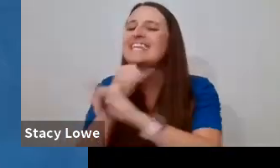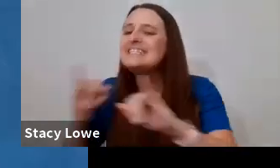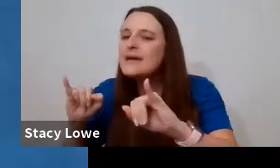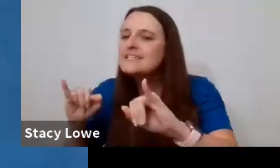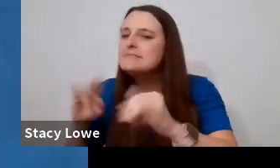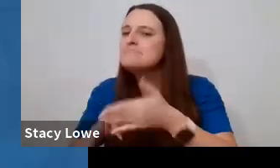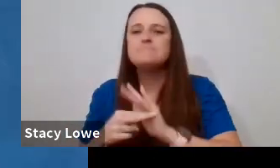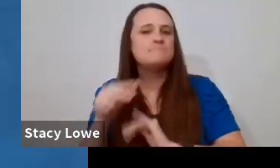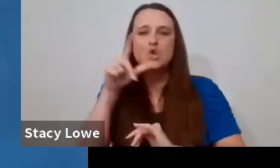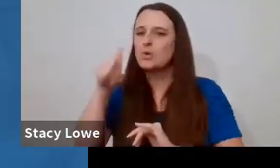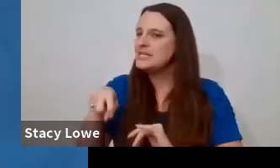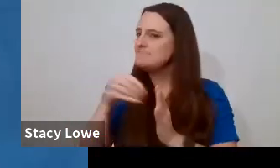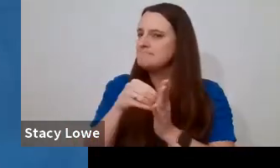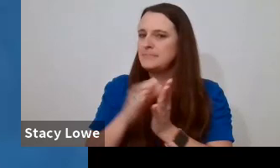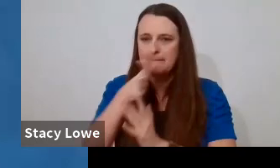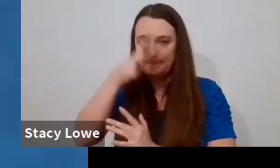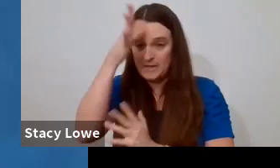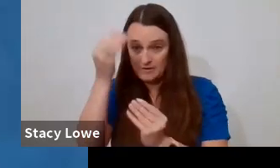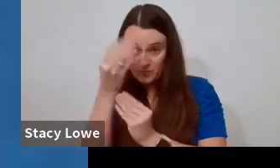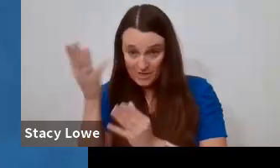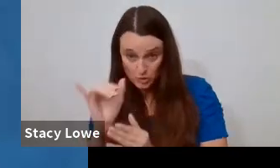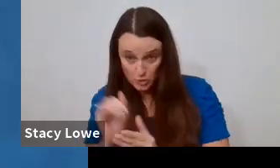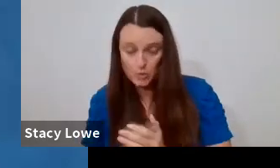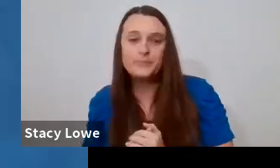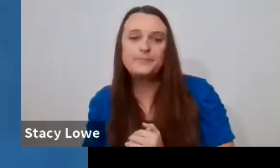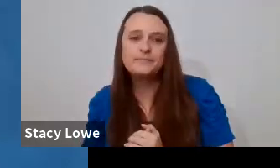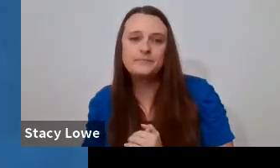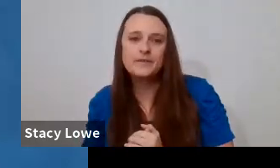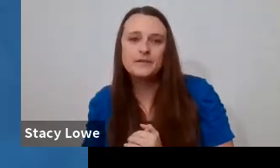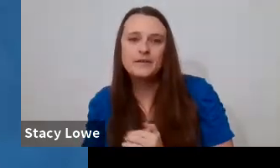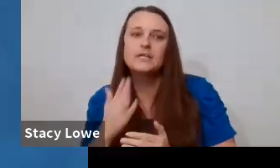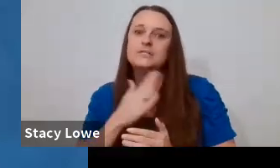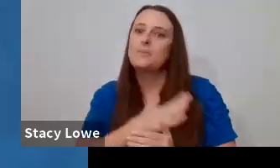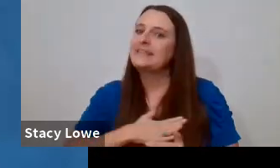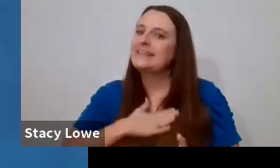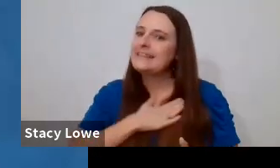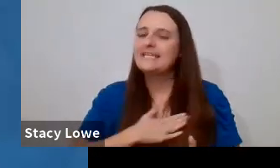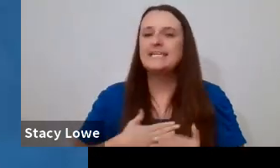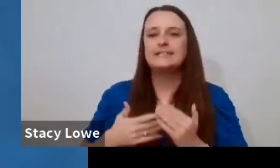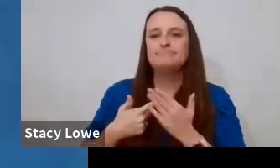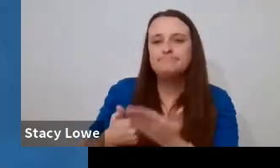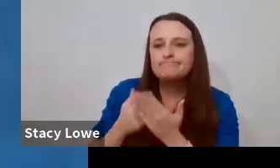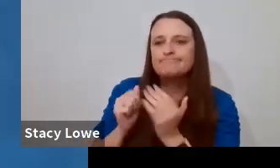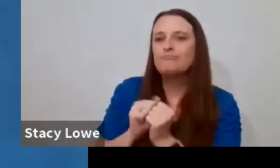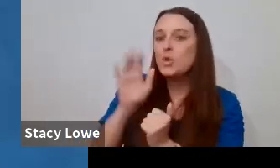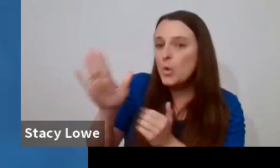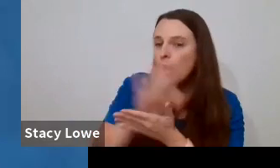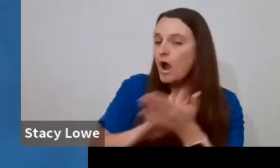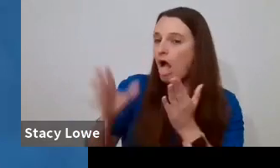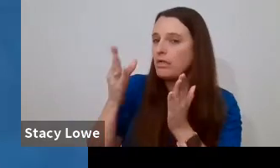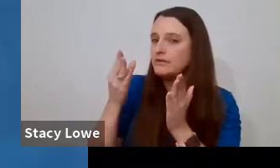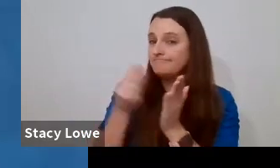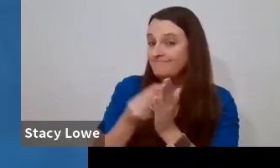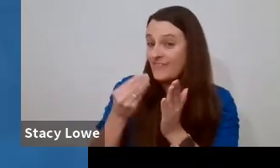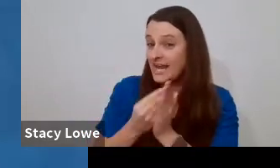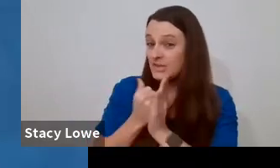parent information on the FAFSA. Please consult with your college financial aid office if you